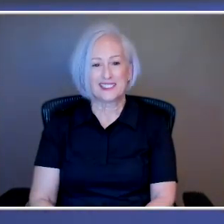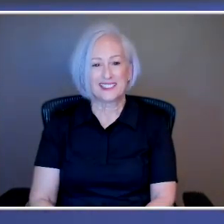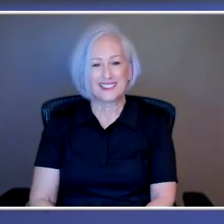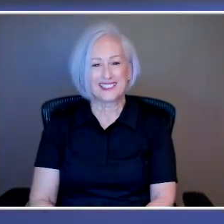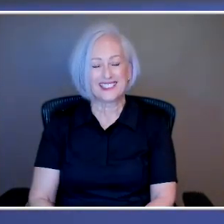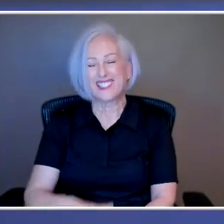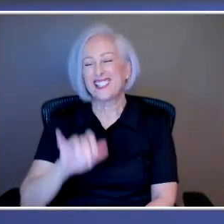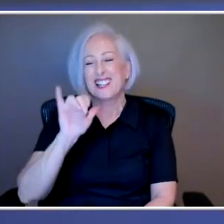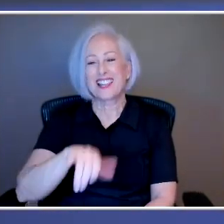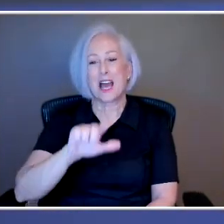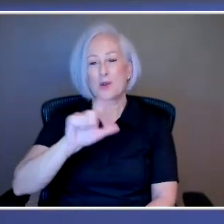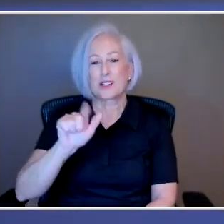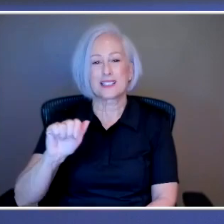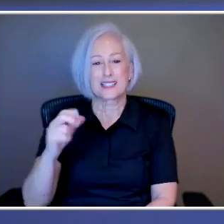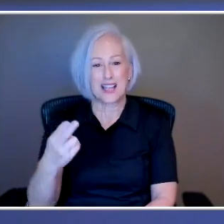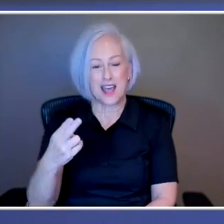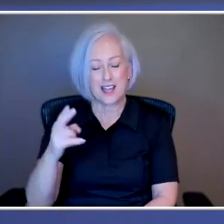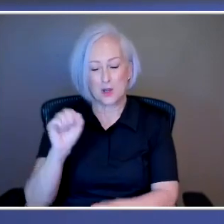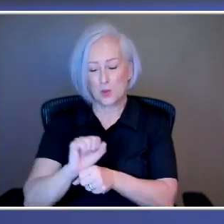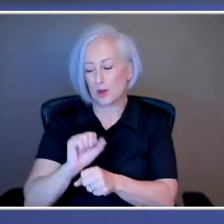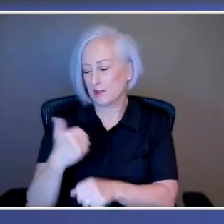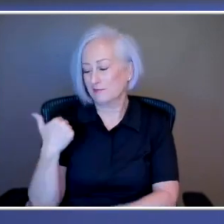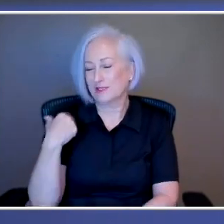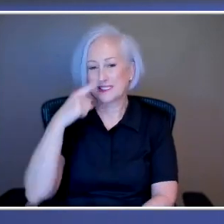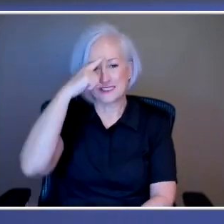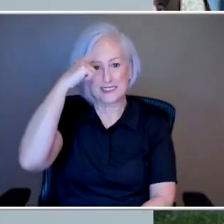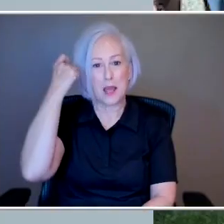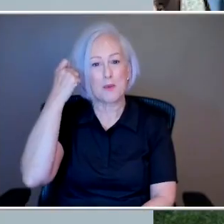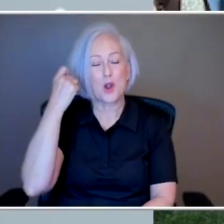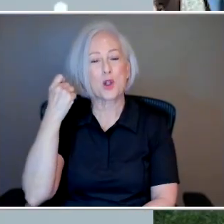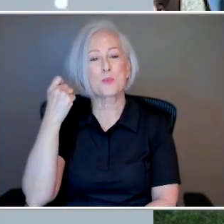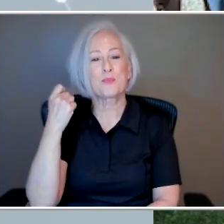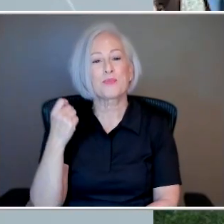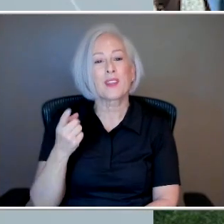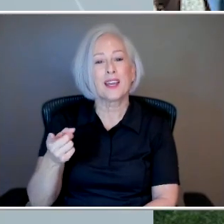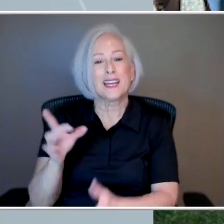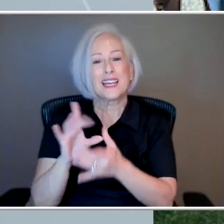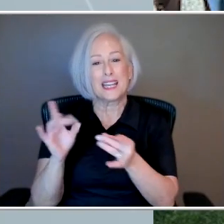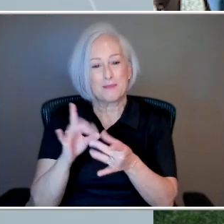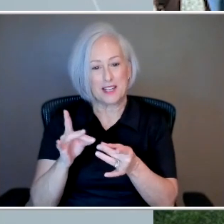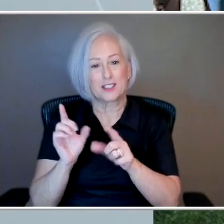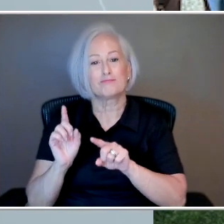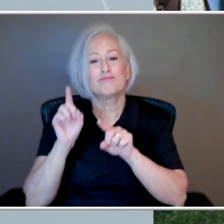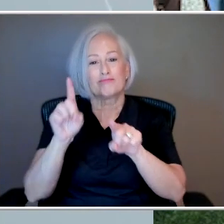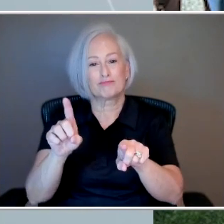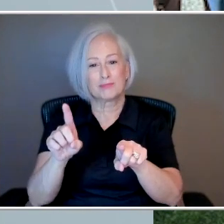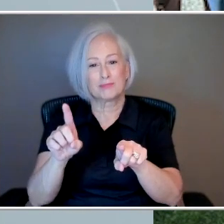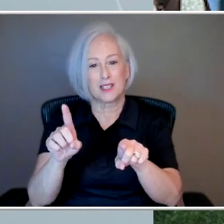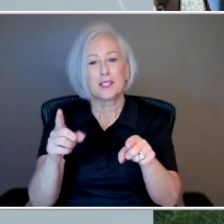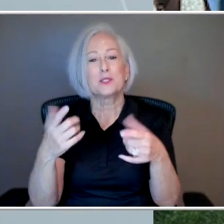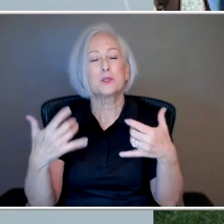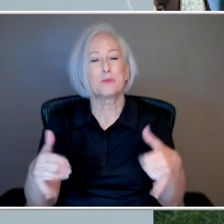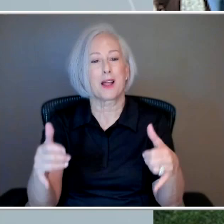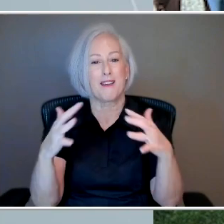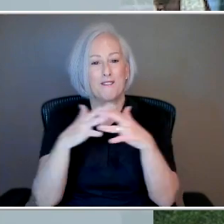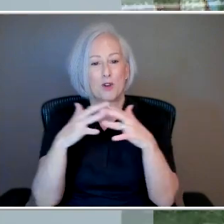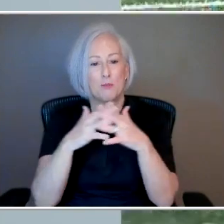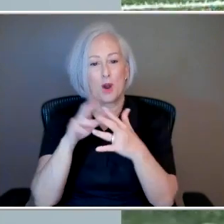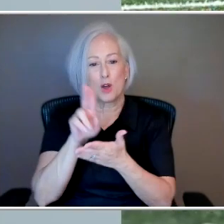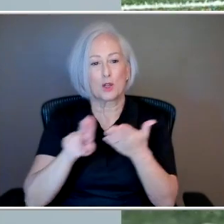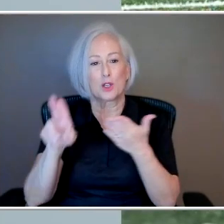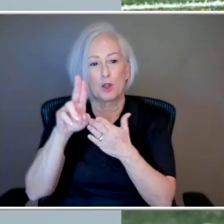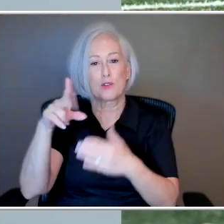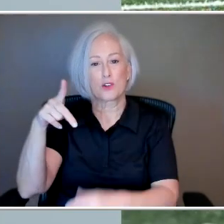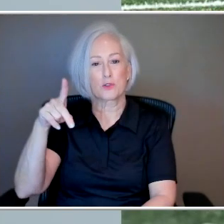Zach working out this past summer, and as he mentioned there in the end, he went on to play football for the University of Pennsylvania. He did get some